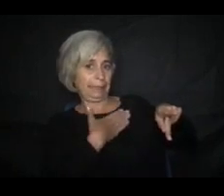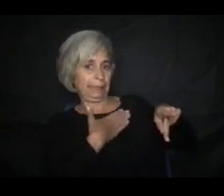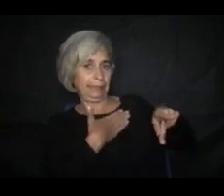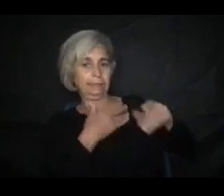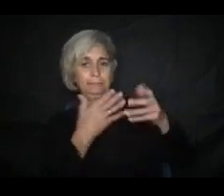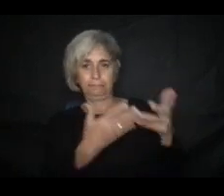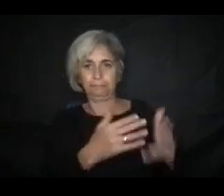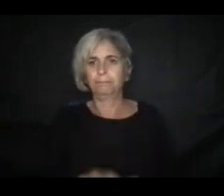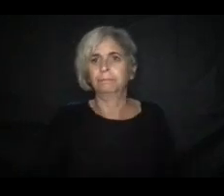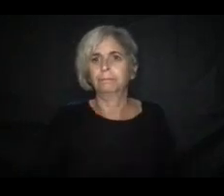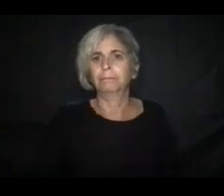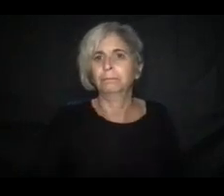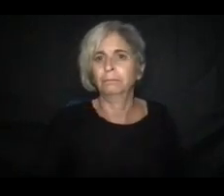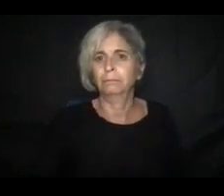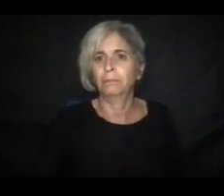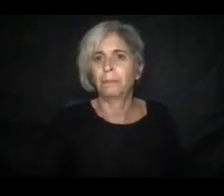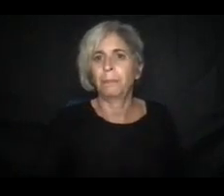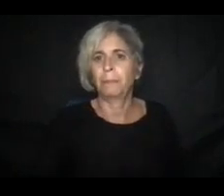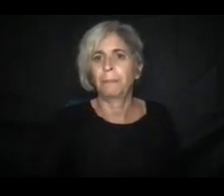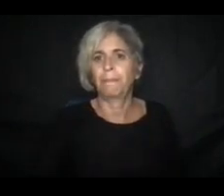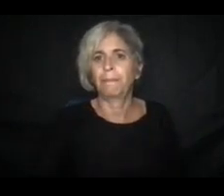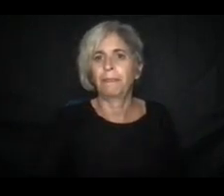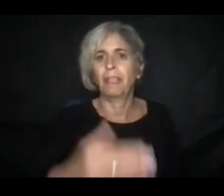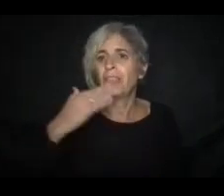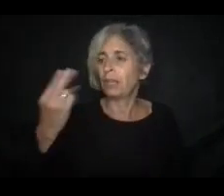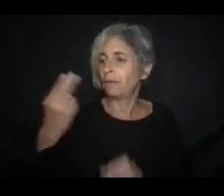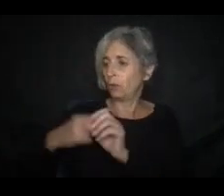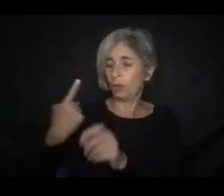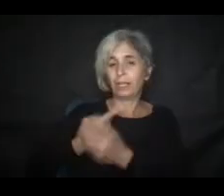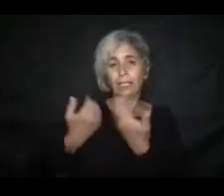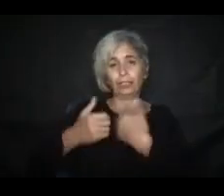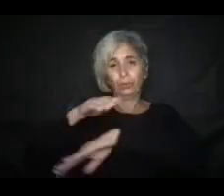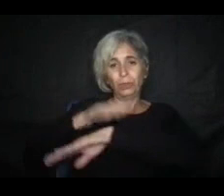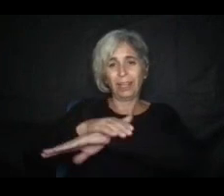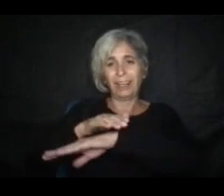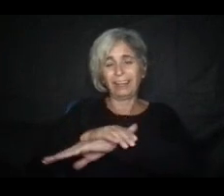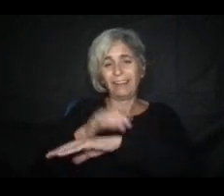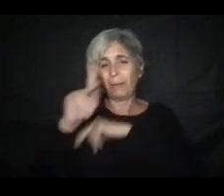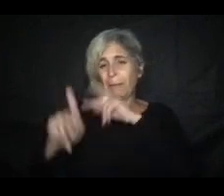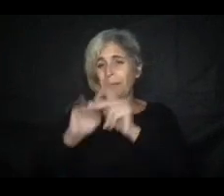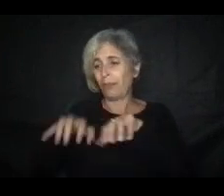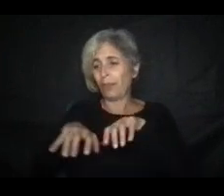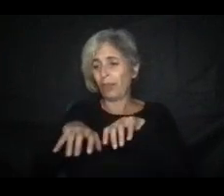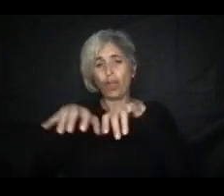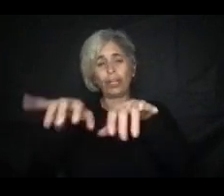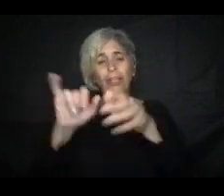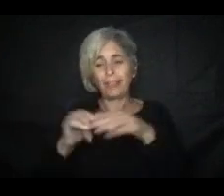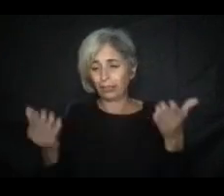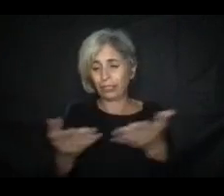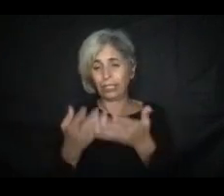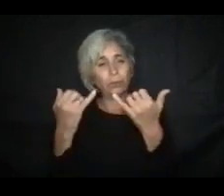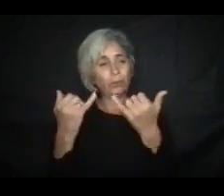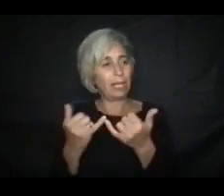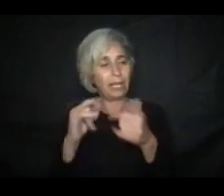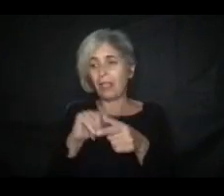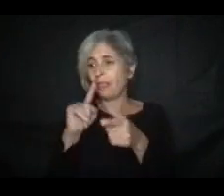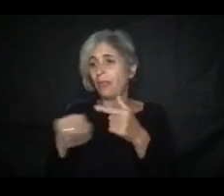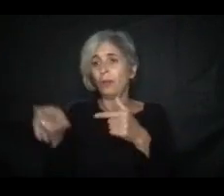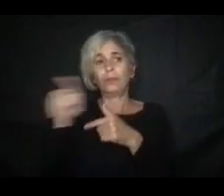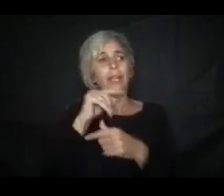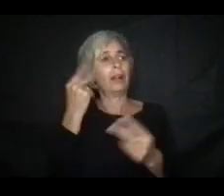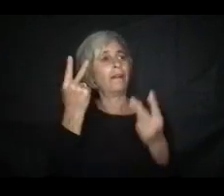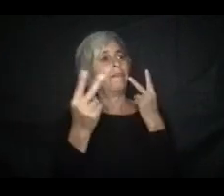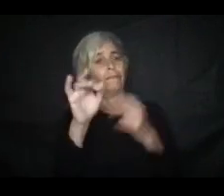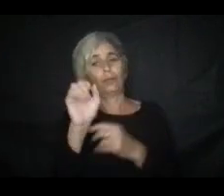All right, well, thank you for joining us this evening. For those members of the audience that are here today and then those that are joining us